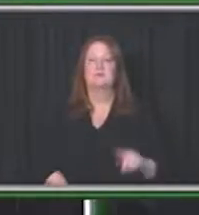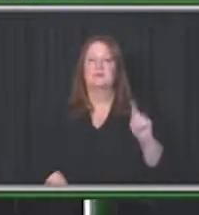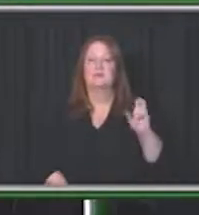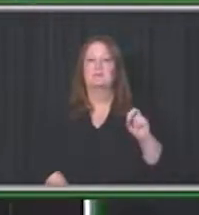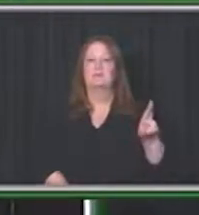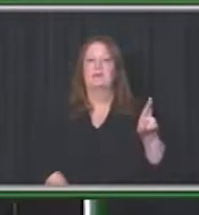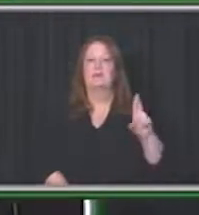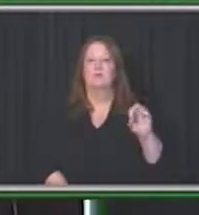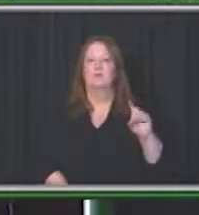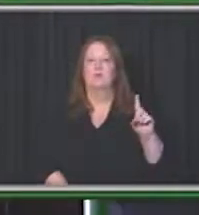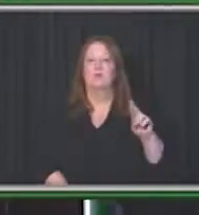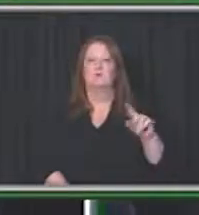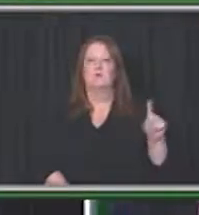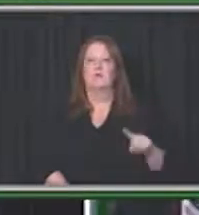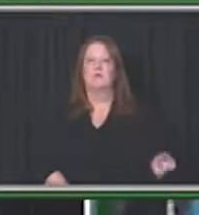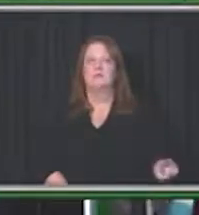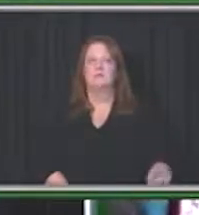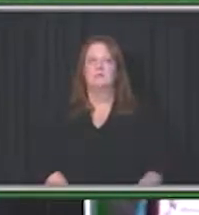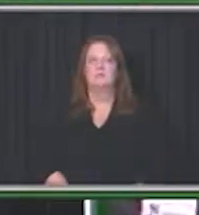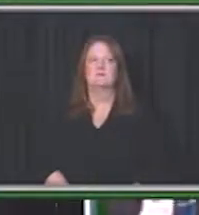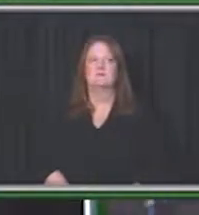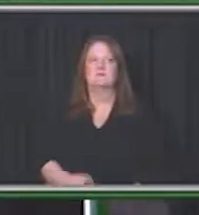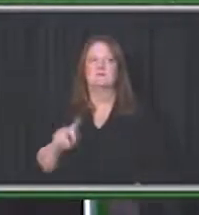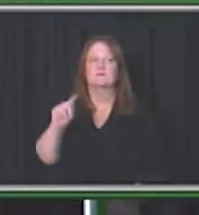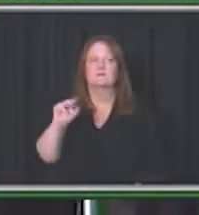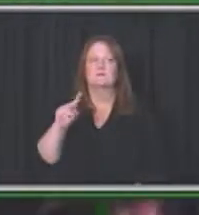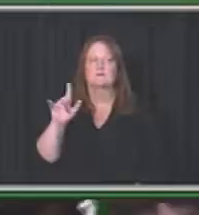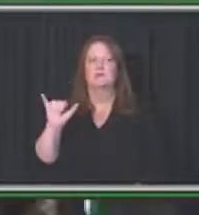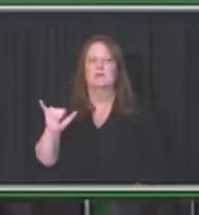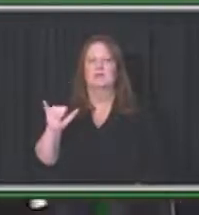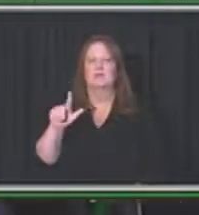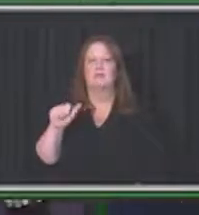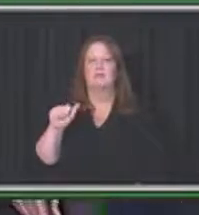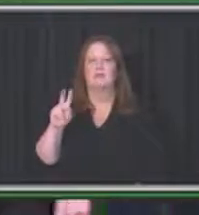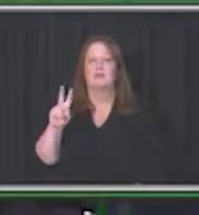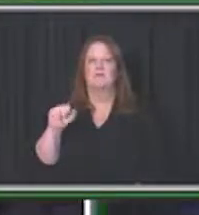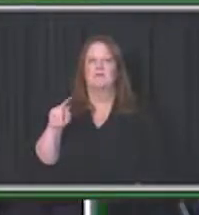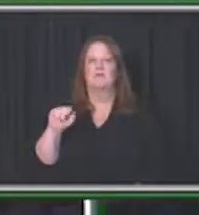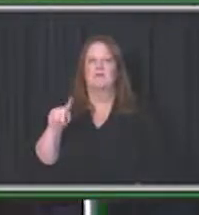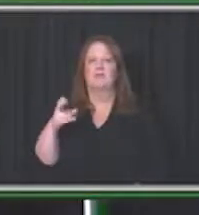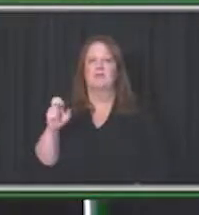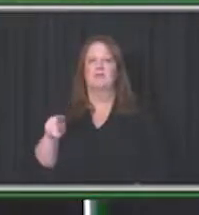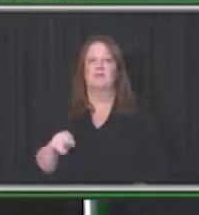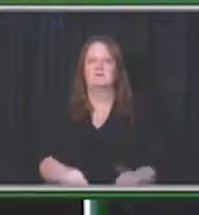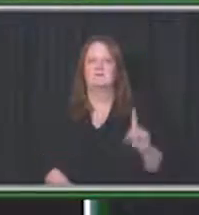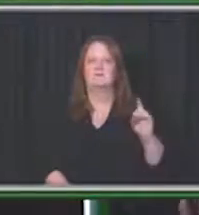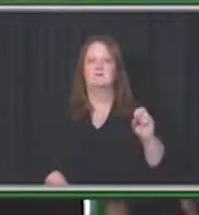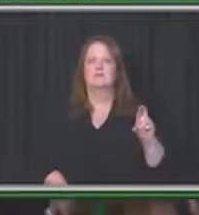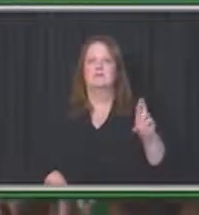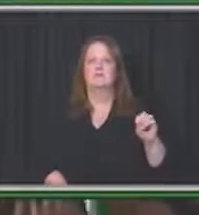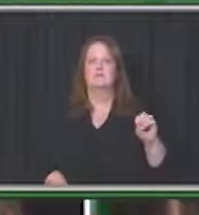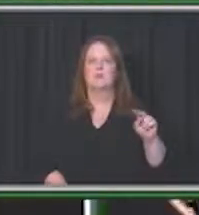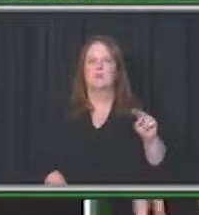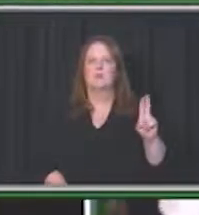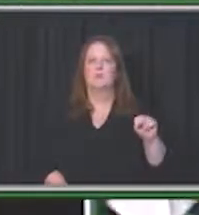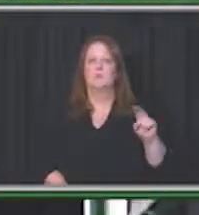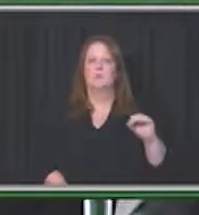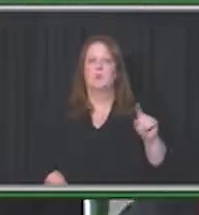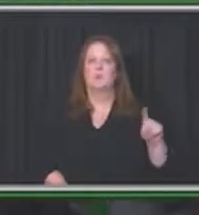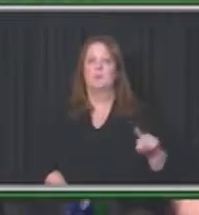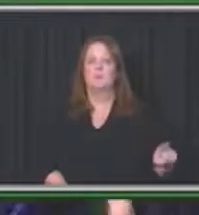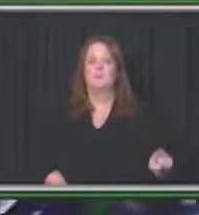Taylor Rodriguez. Timothy McClanahan. Desiree Drab Munoz.